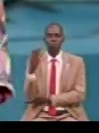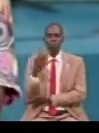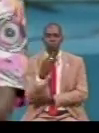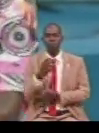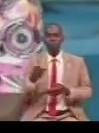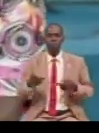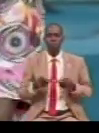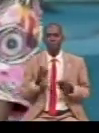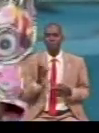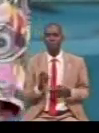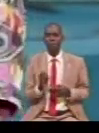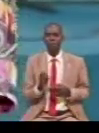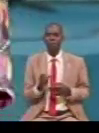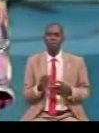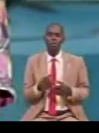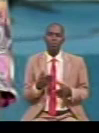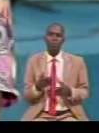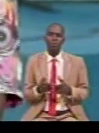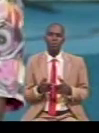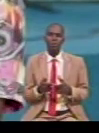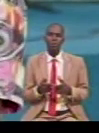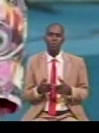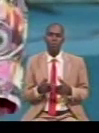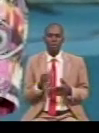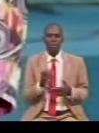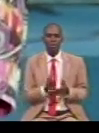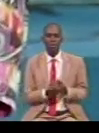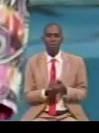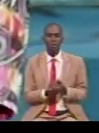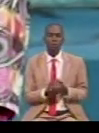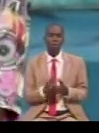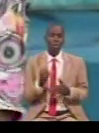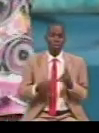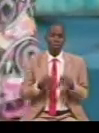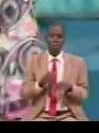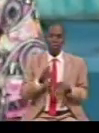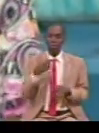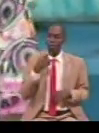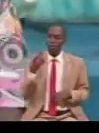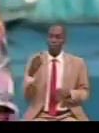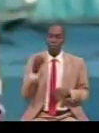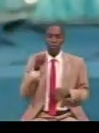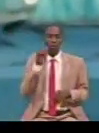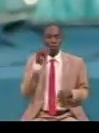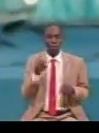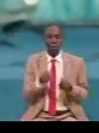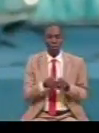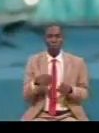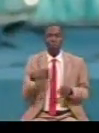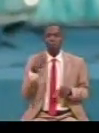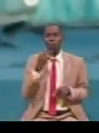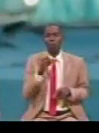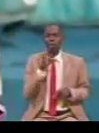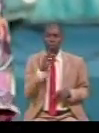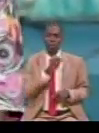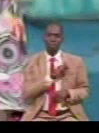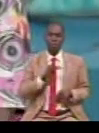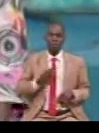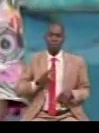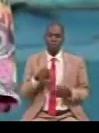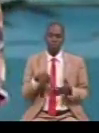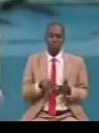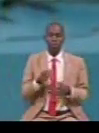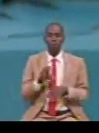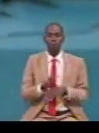the last attack that I had prompted my sister, who is also a member of this church, Deeper Life, to call